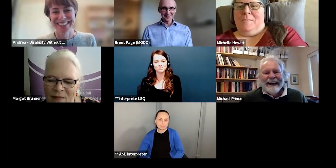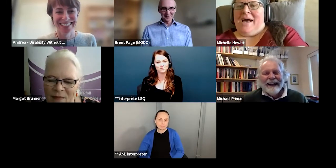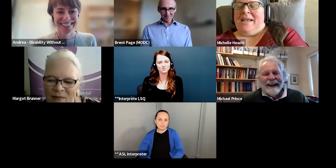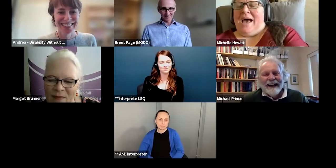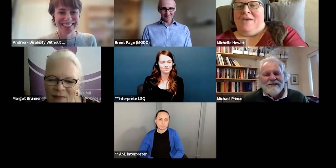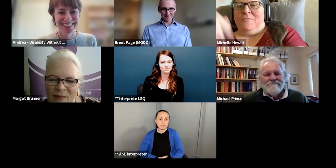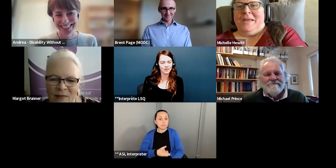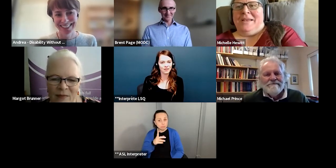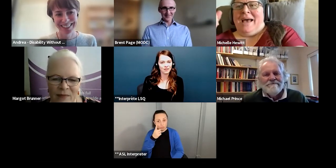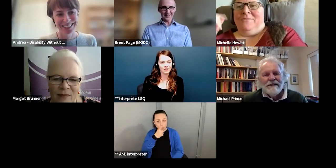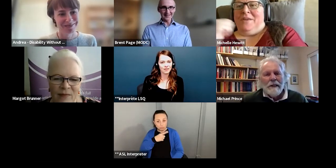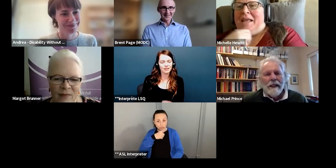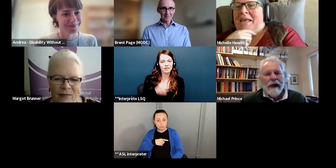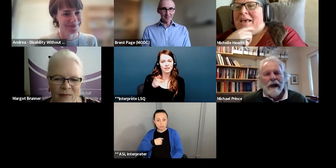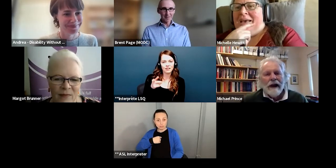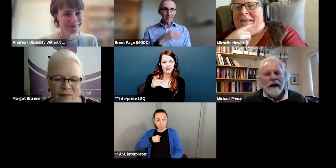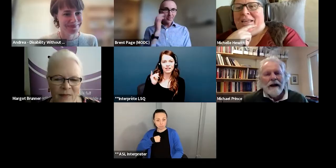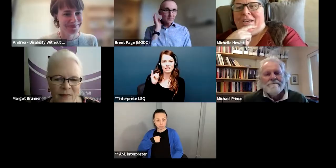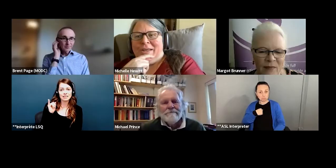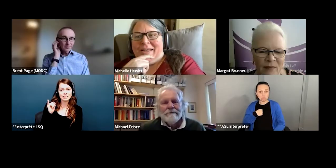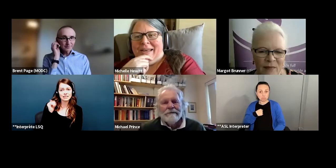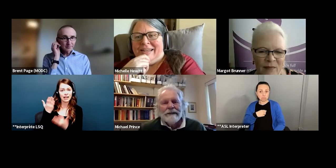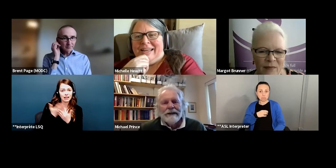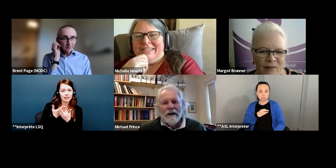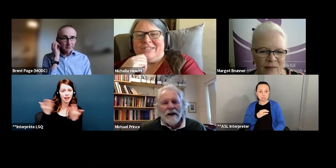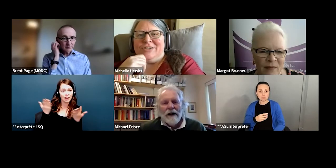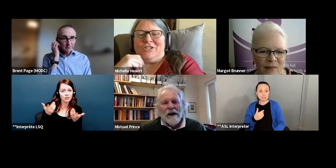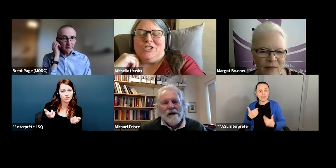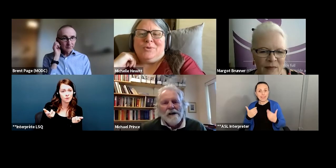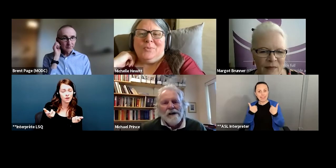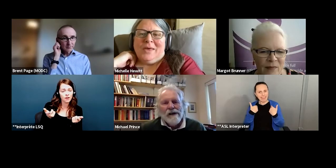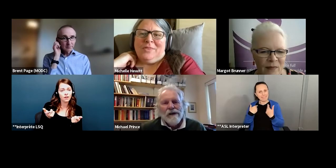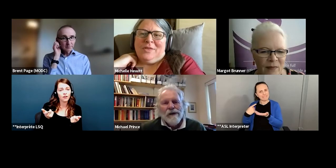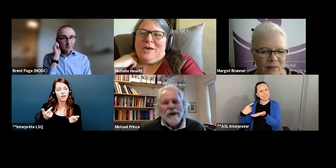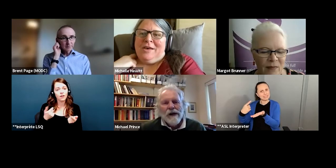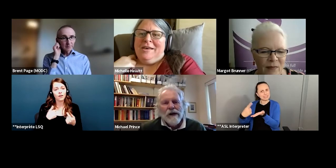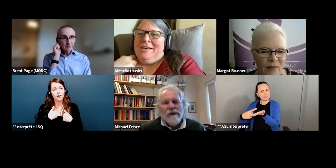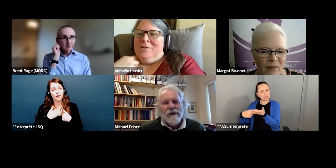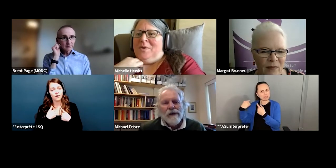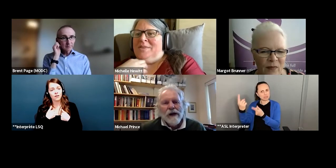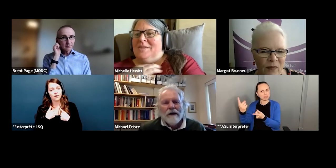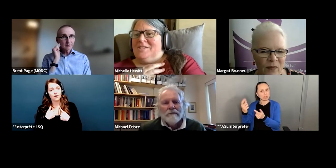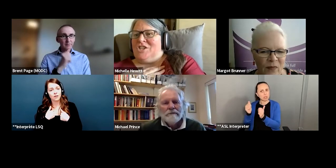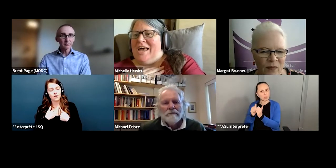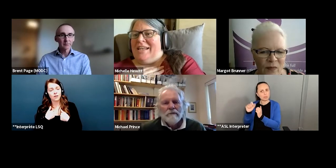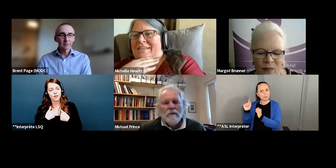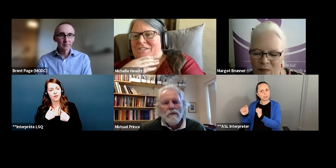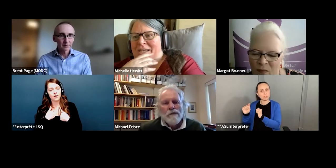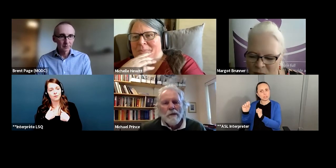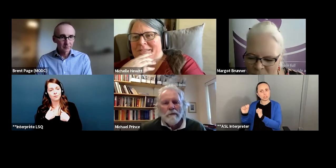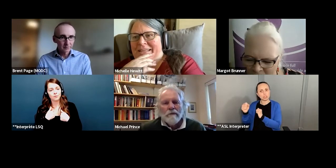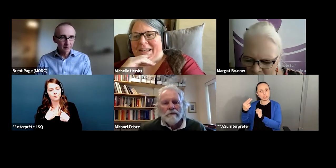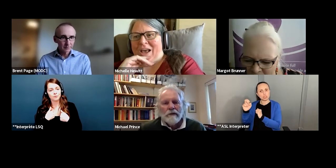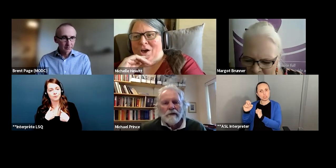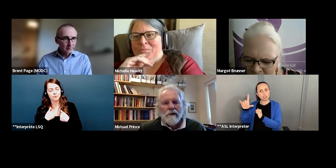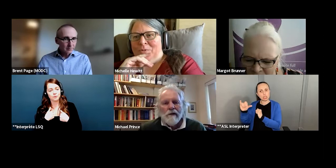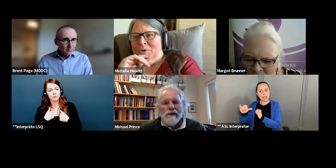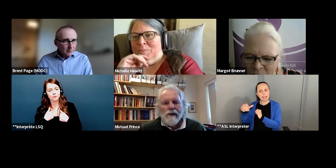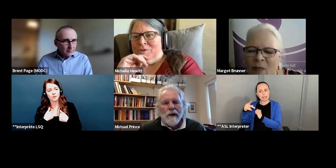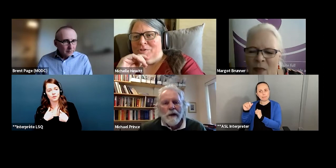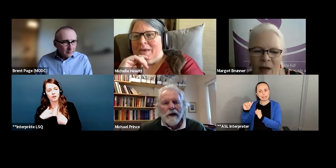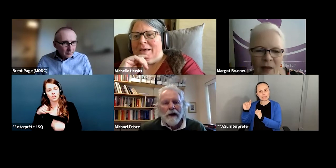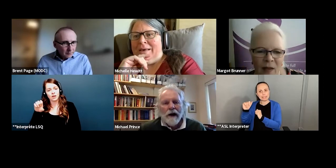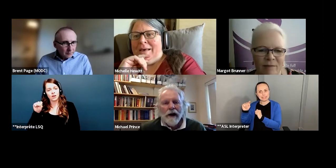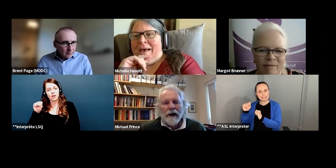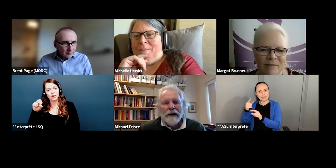If you don't mind, I've been having a discussion with Shelley Petit from